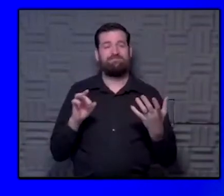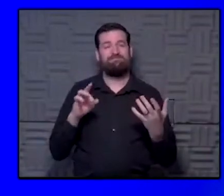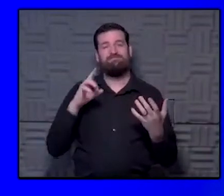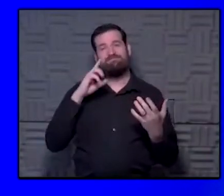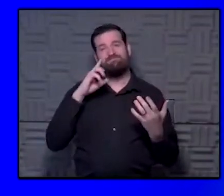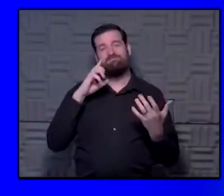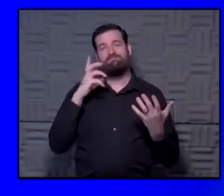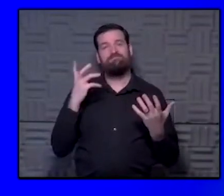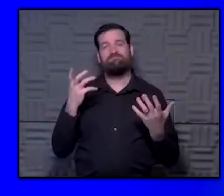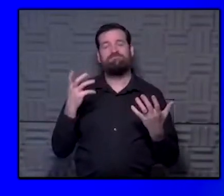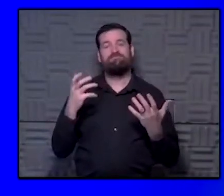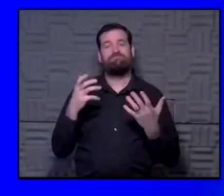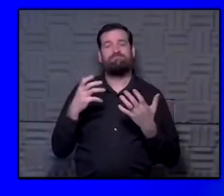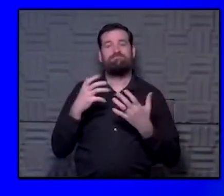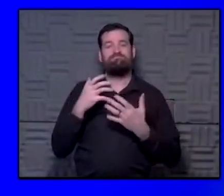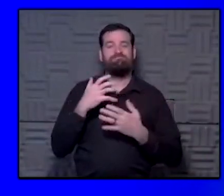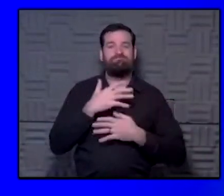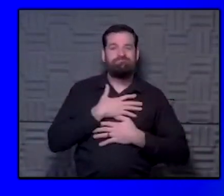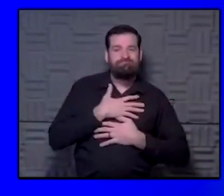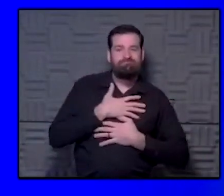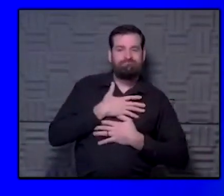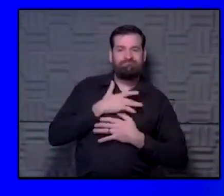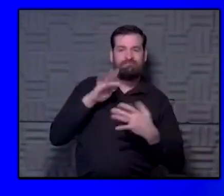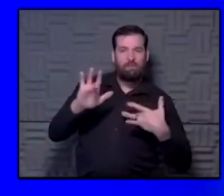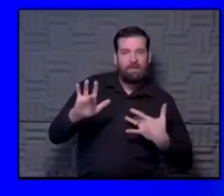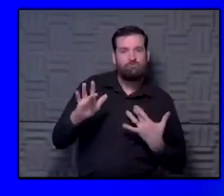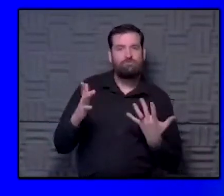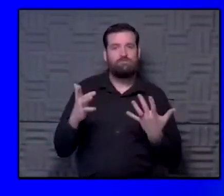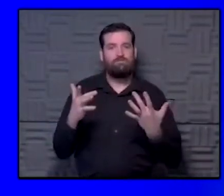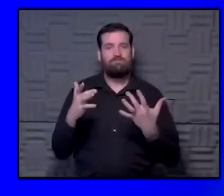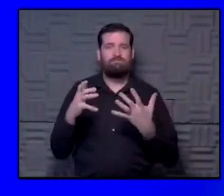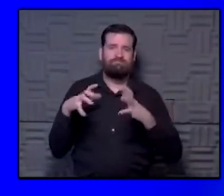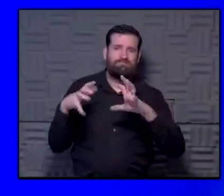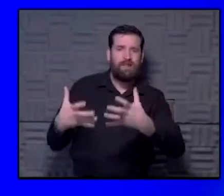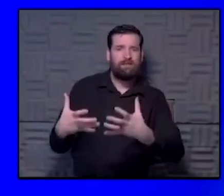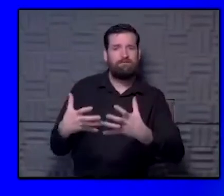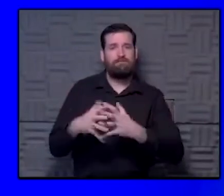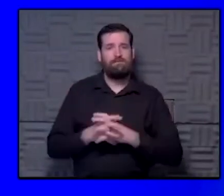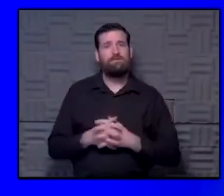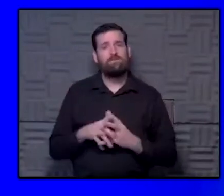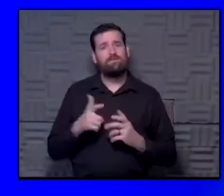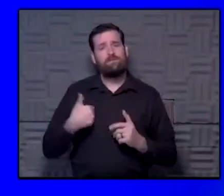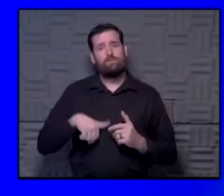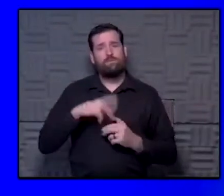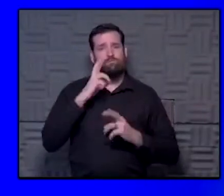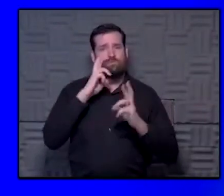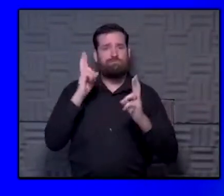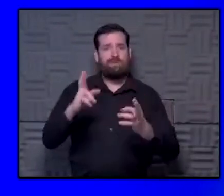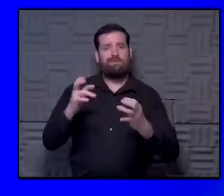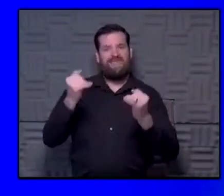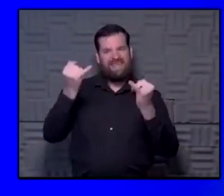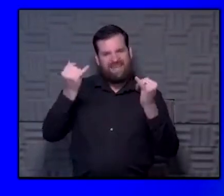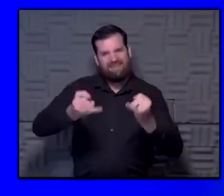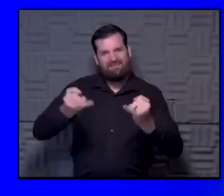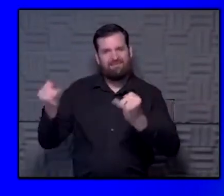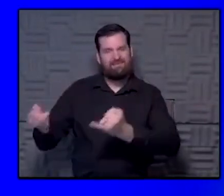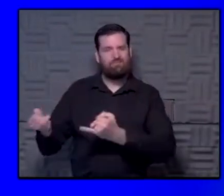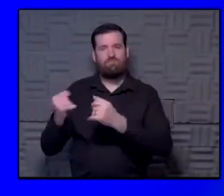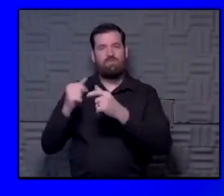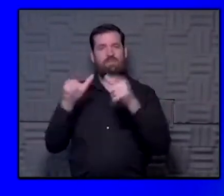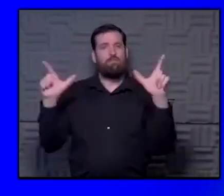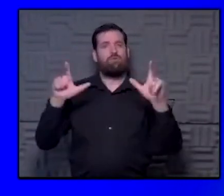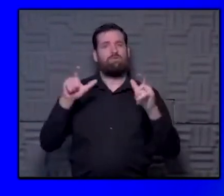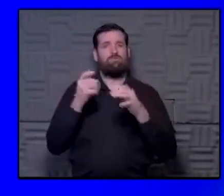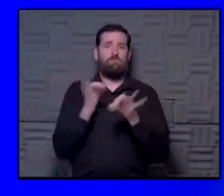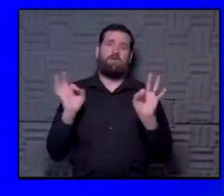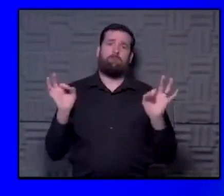About compassion and a collective. We do respect individual liberty and freedom here in the United States, but just